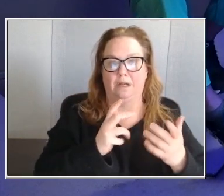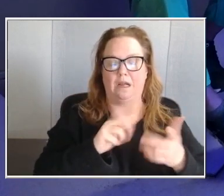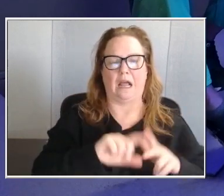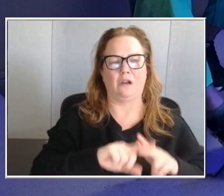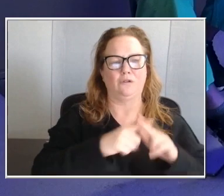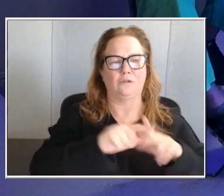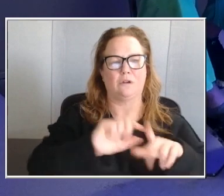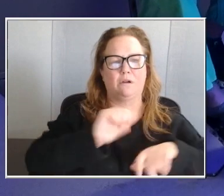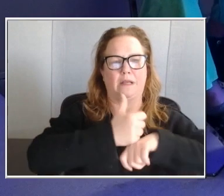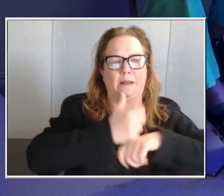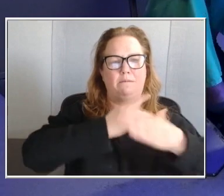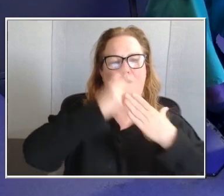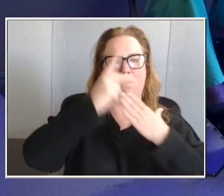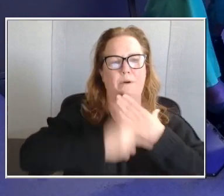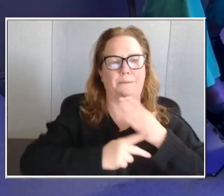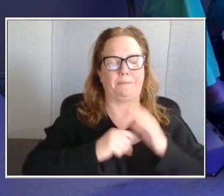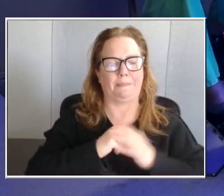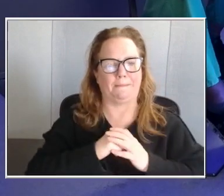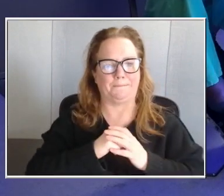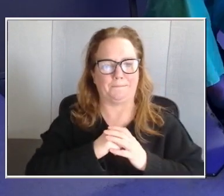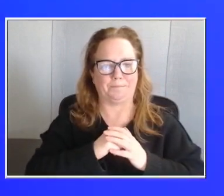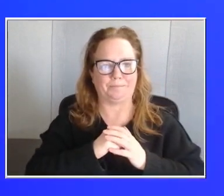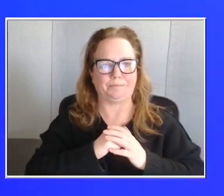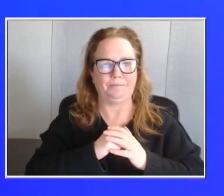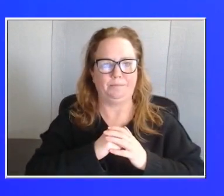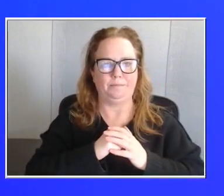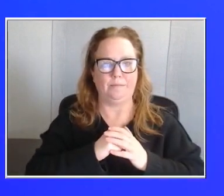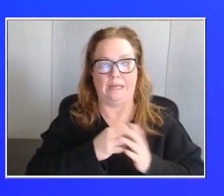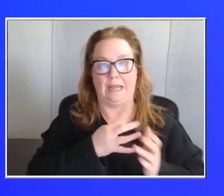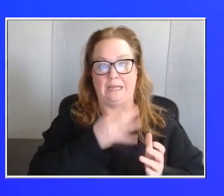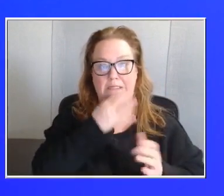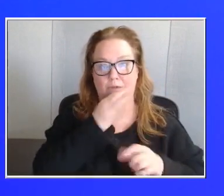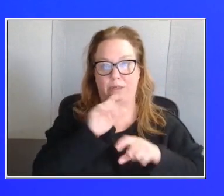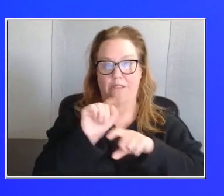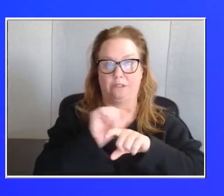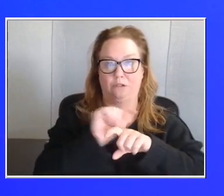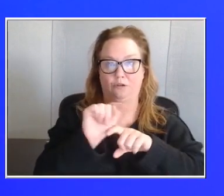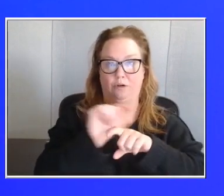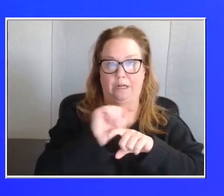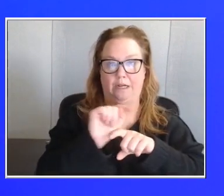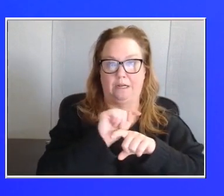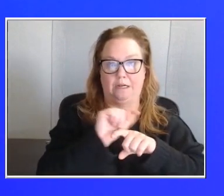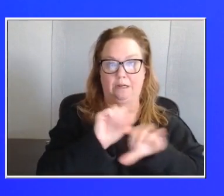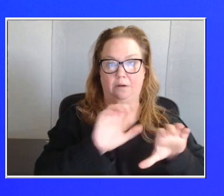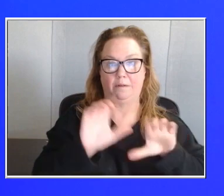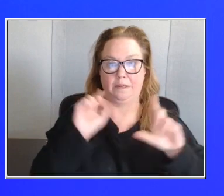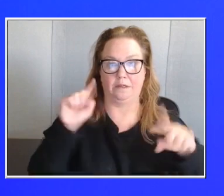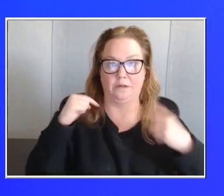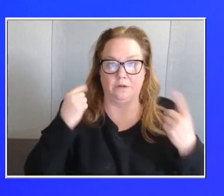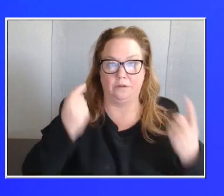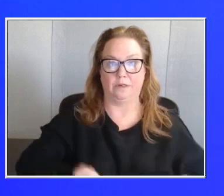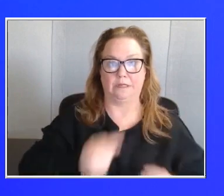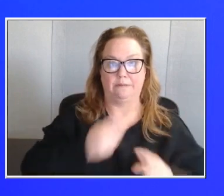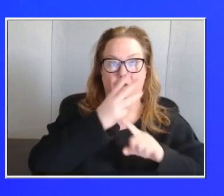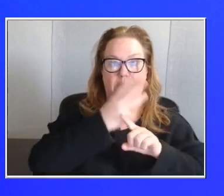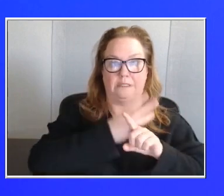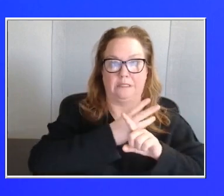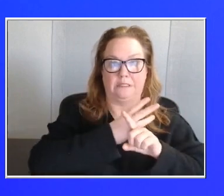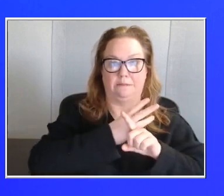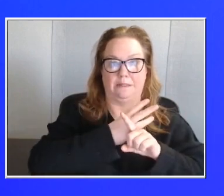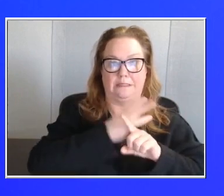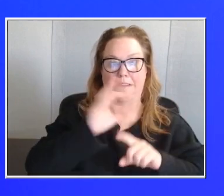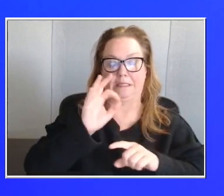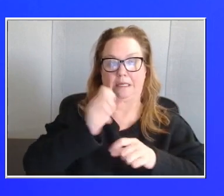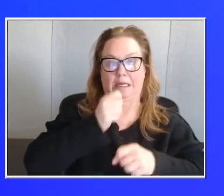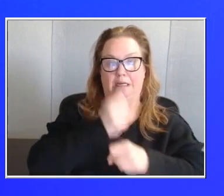program? Well, mostly it takes expertise in training, and that's what we've been doing over the last 6 months to 9 years. Dr.